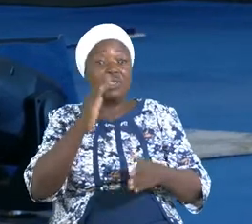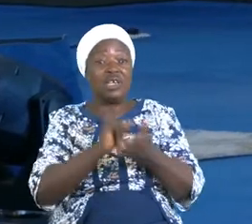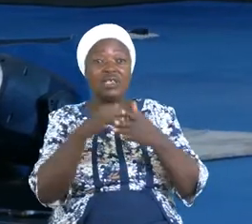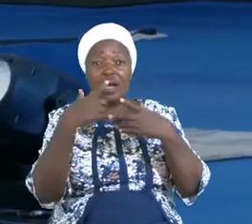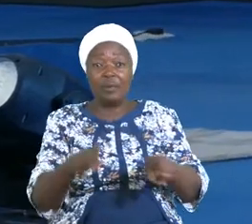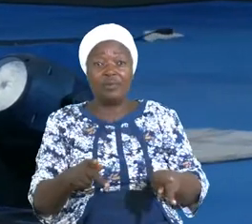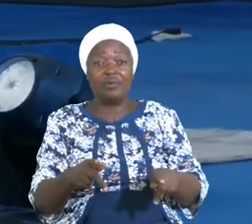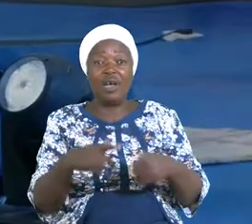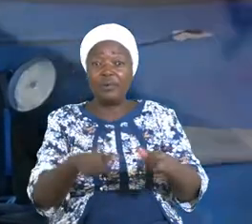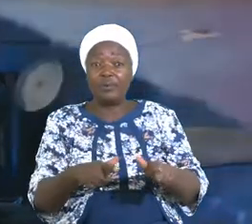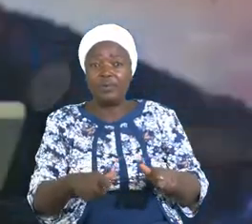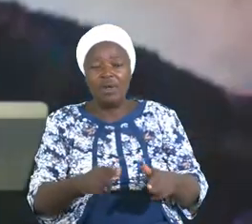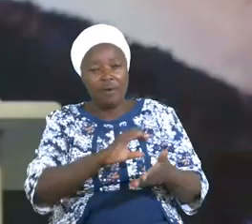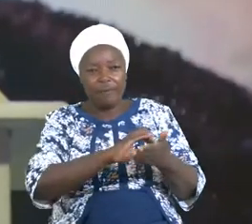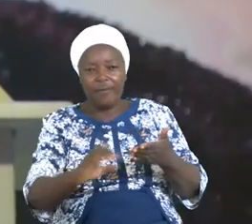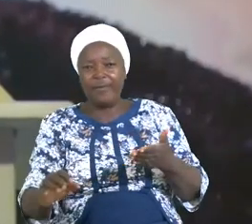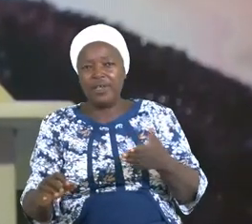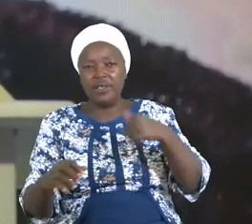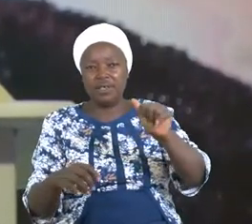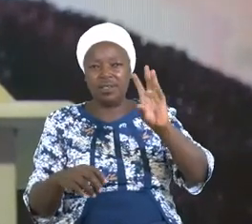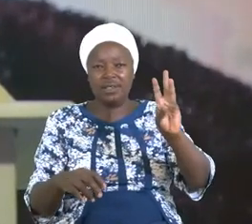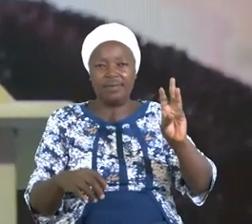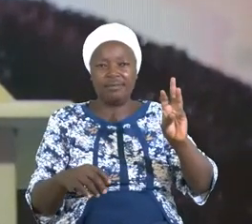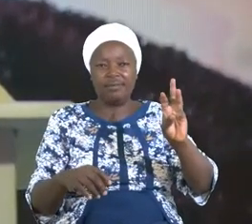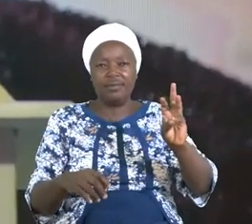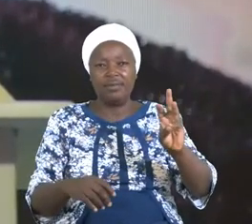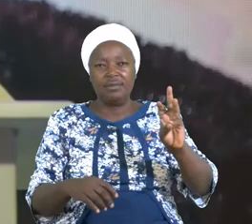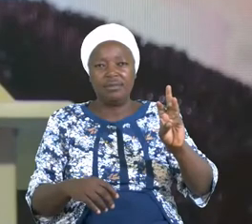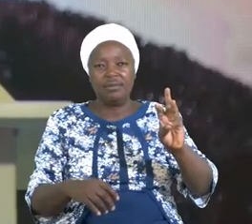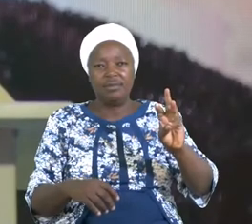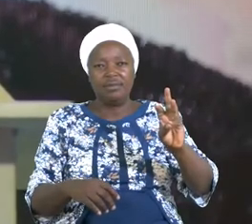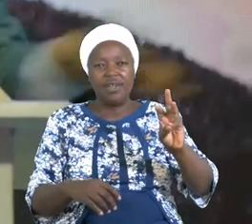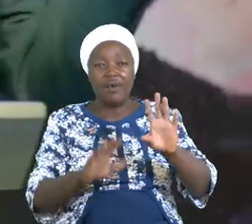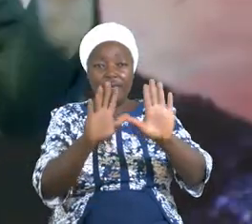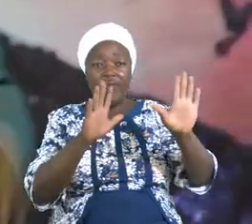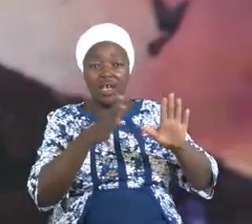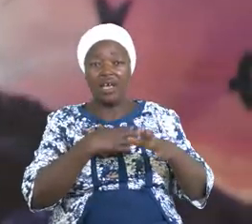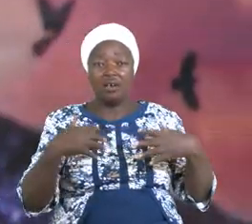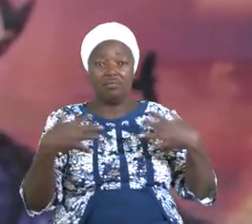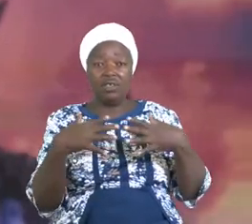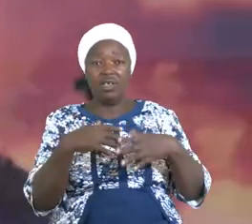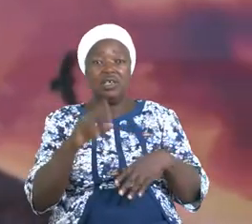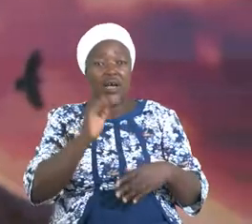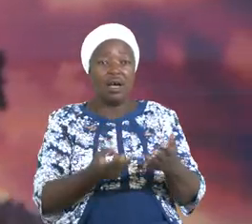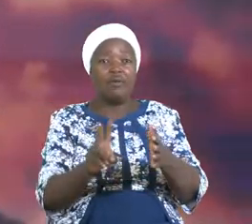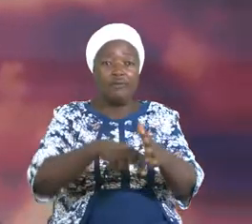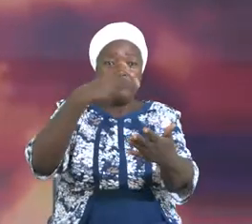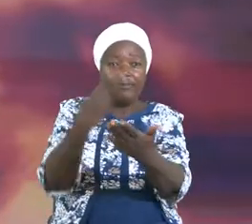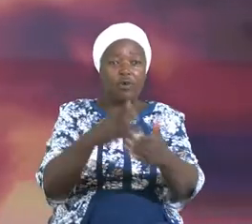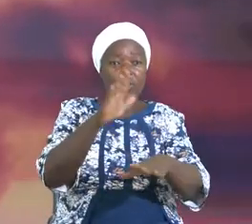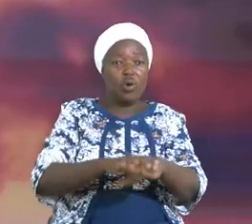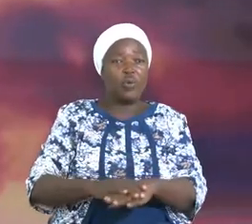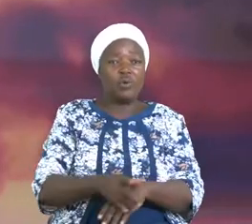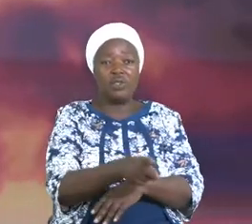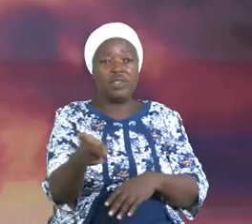16. Look at verse 16. Fear and dread shall fall upon them.